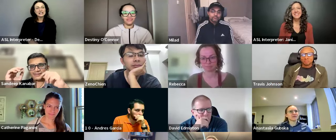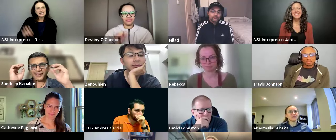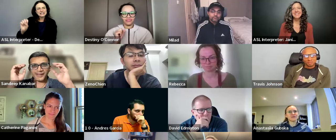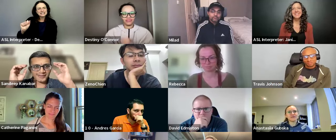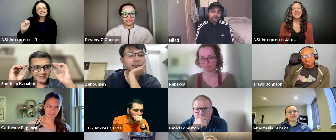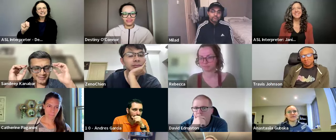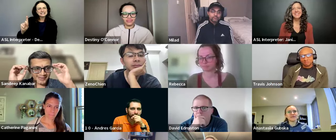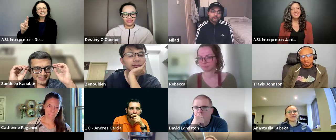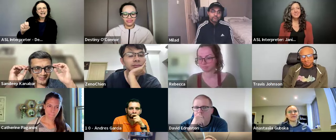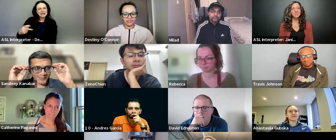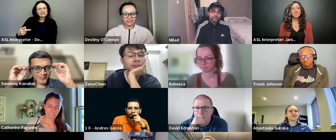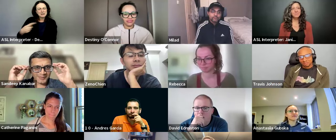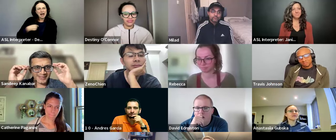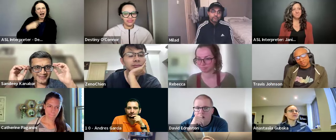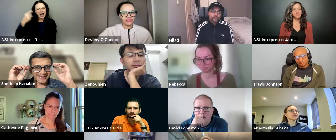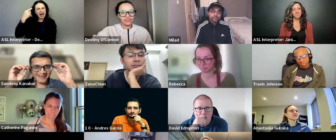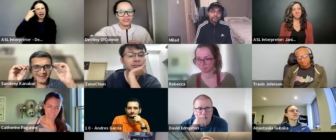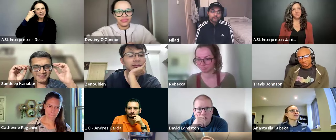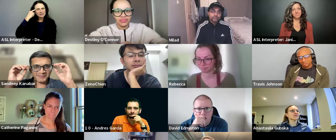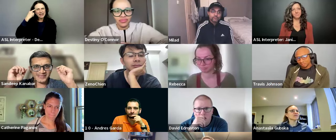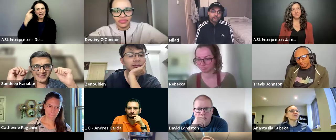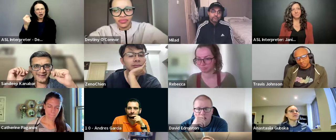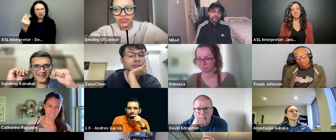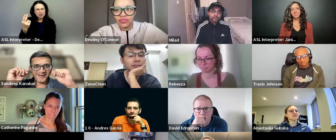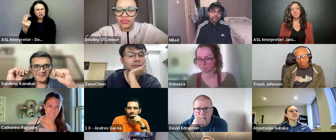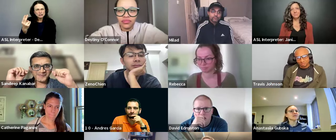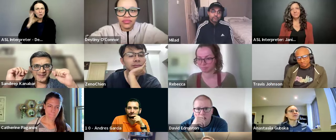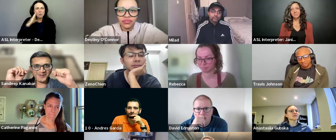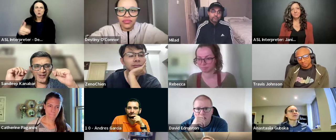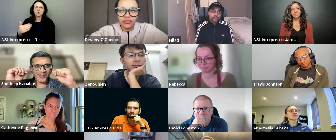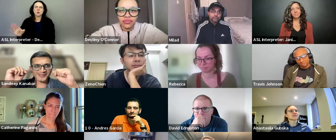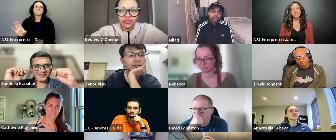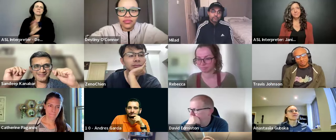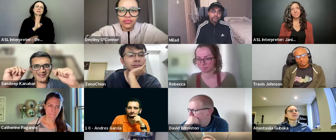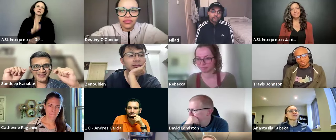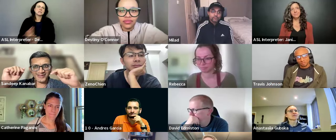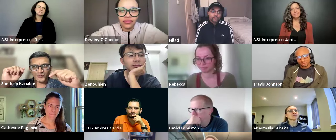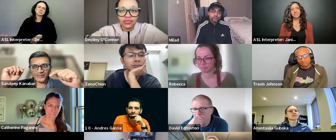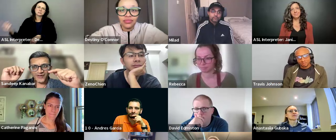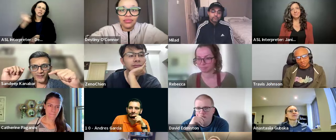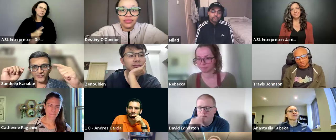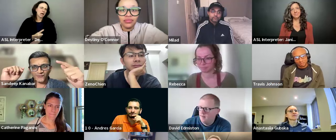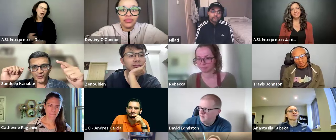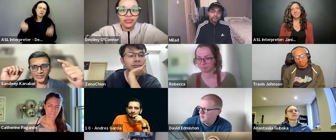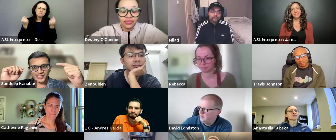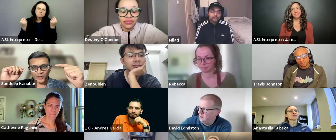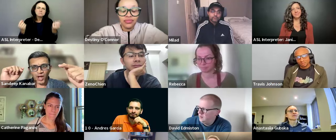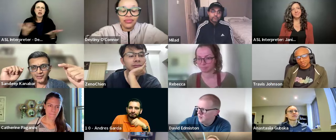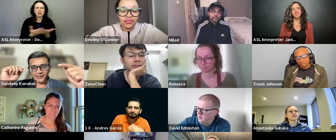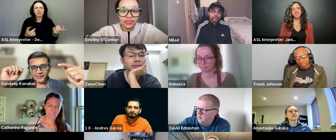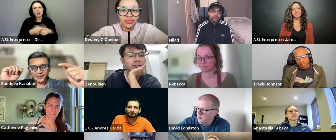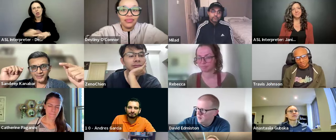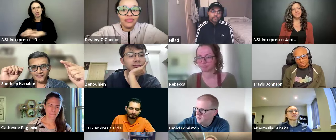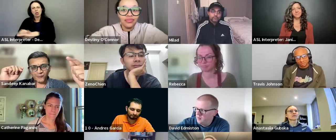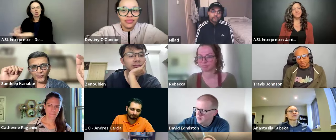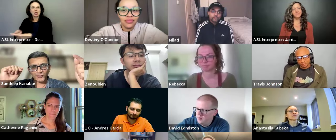I think Thursday is going to be an incredibly busy day because at 3:25 to 4 is the